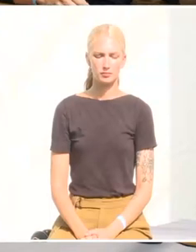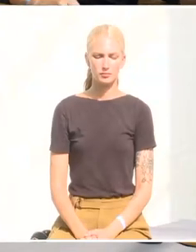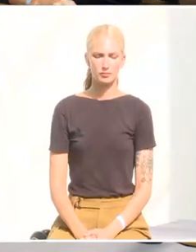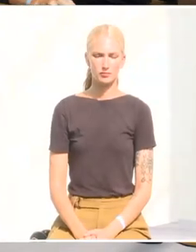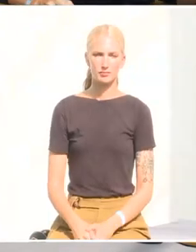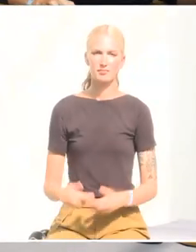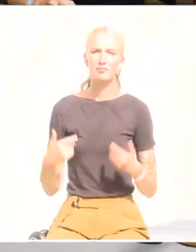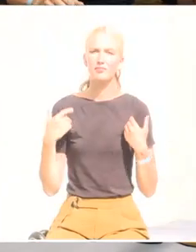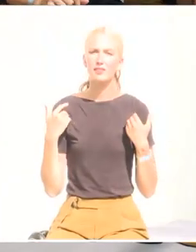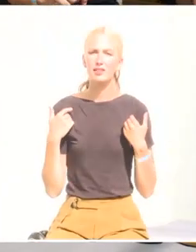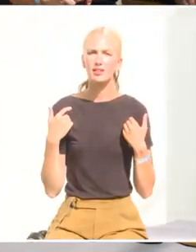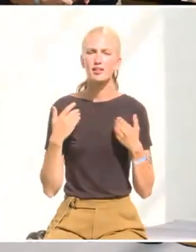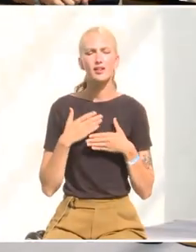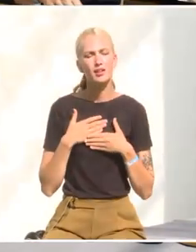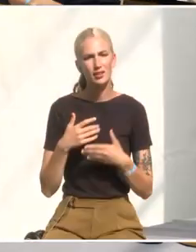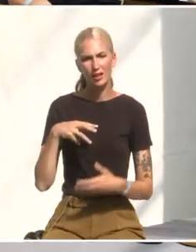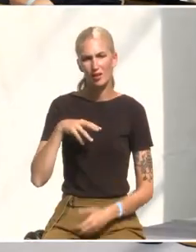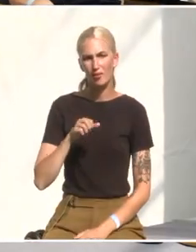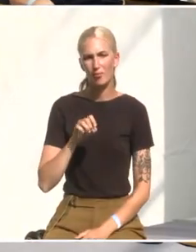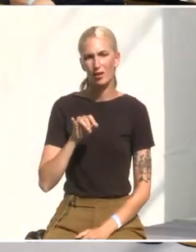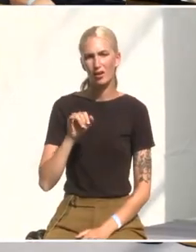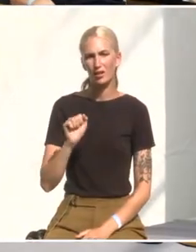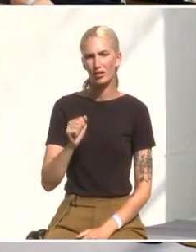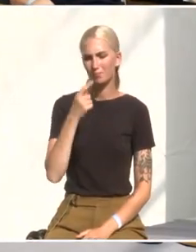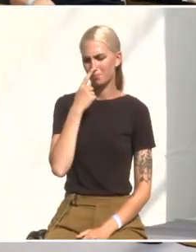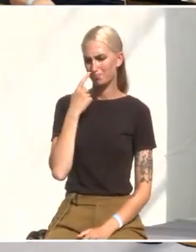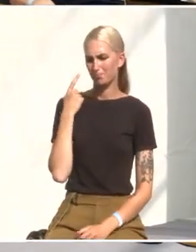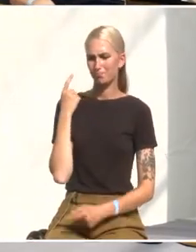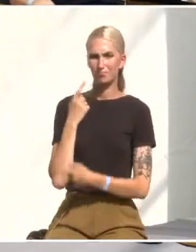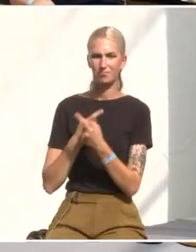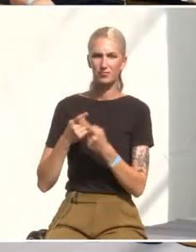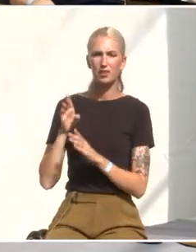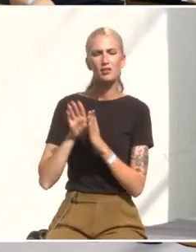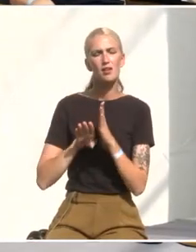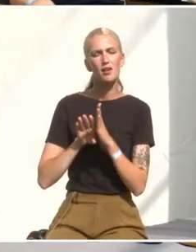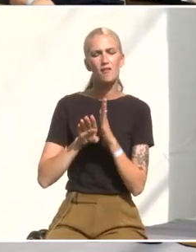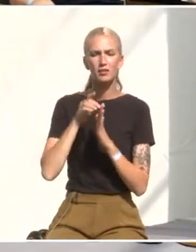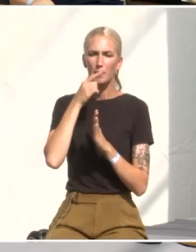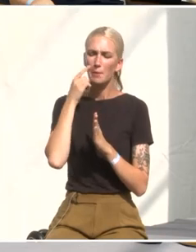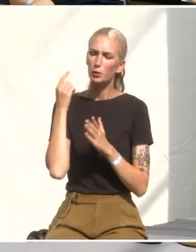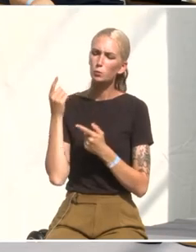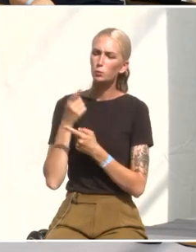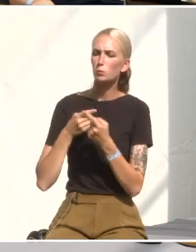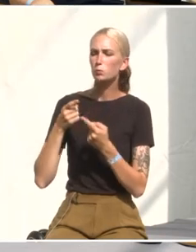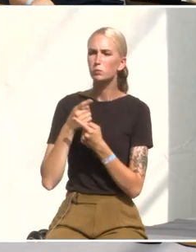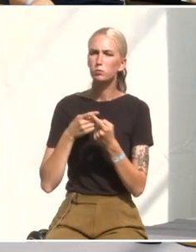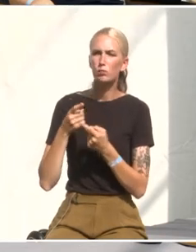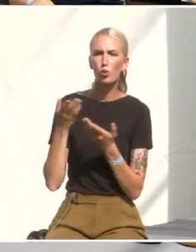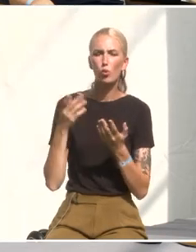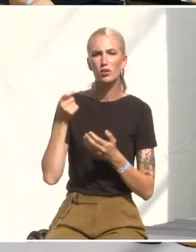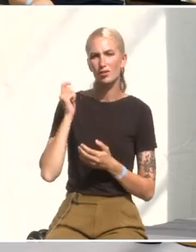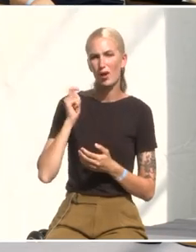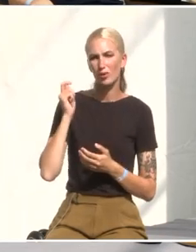Yeah, thank you, Maria. So we were just discussing a minute ago that usually men are talking to each other in saunas. So we